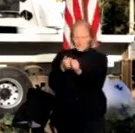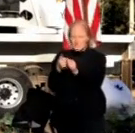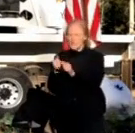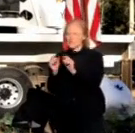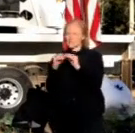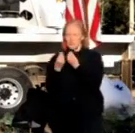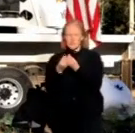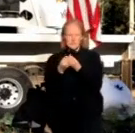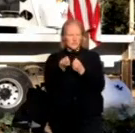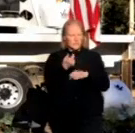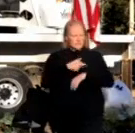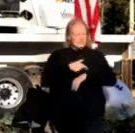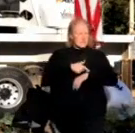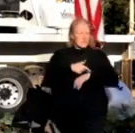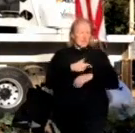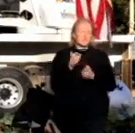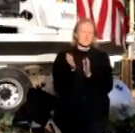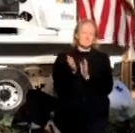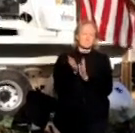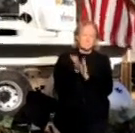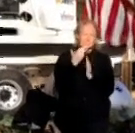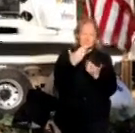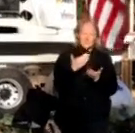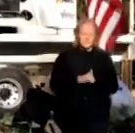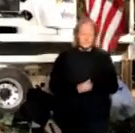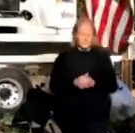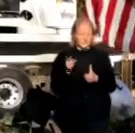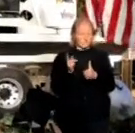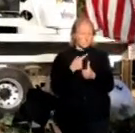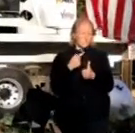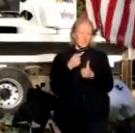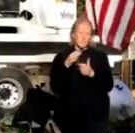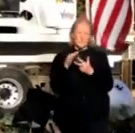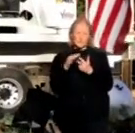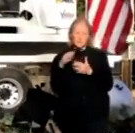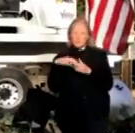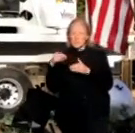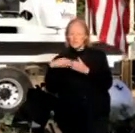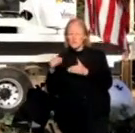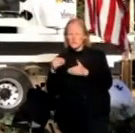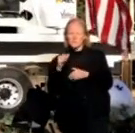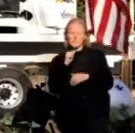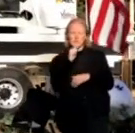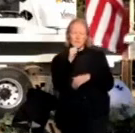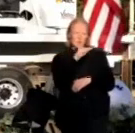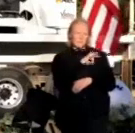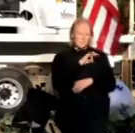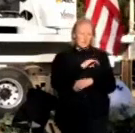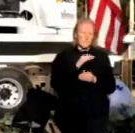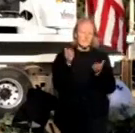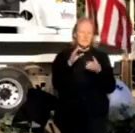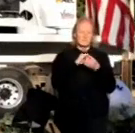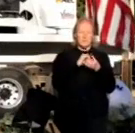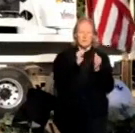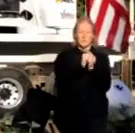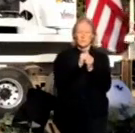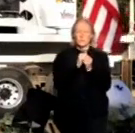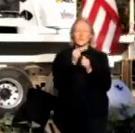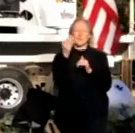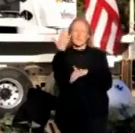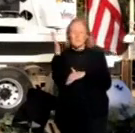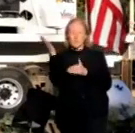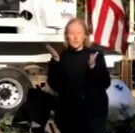spend a little time doing that right now. First of all, on behalf of the Choose Outdoors team, we are the nonprofit partner of the Forest Service. We've had the pleasure of working